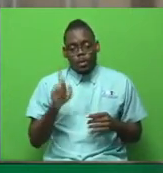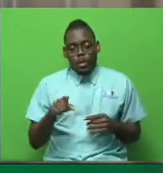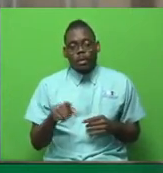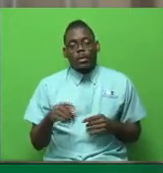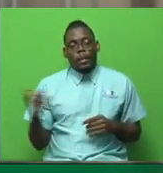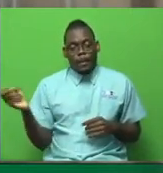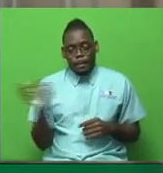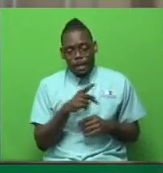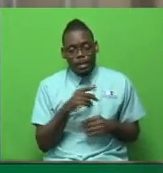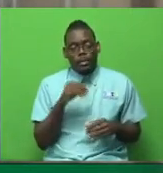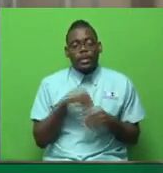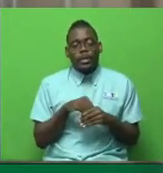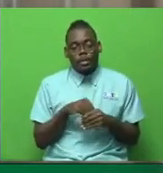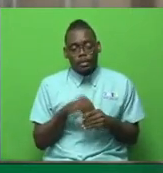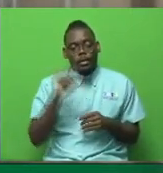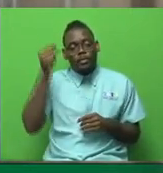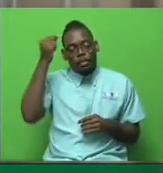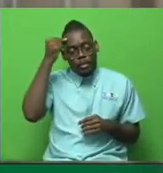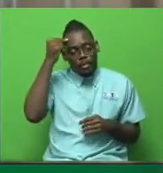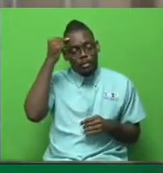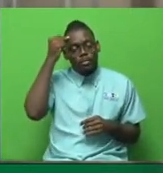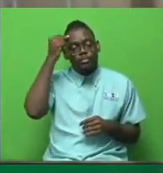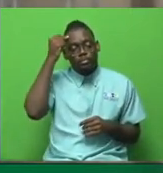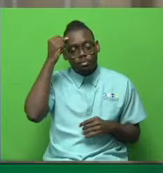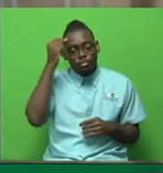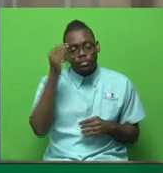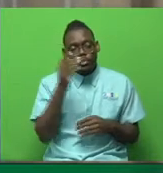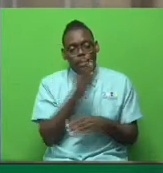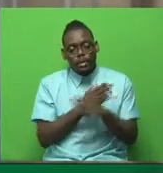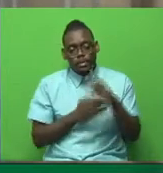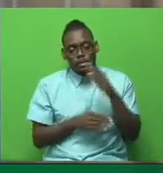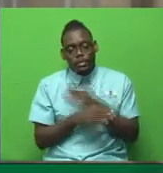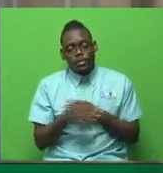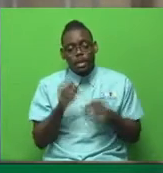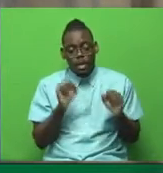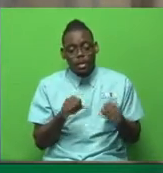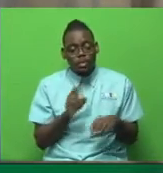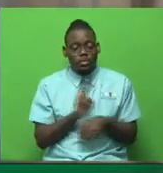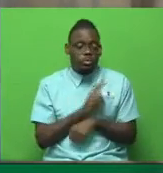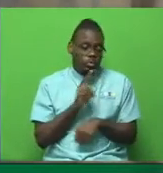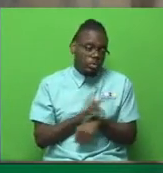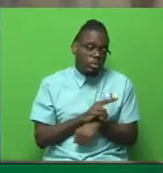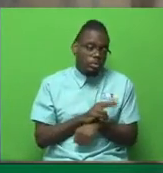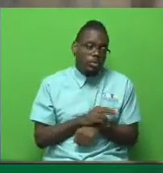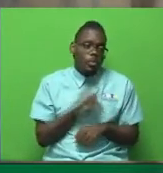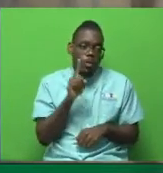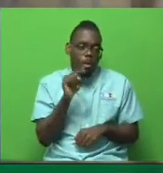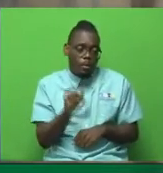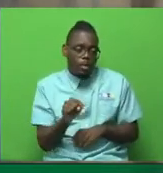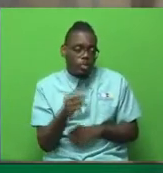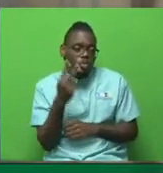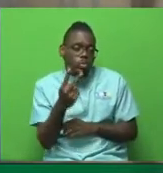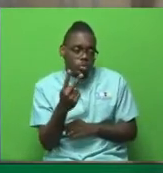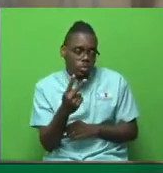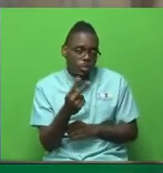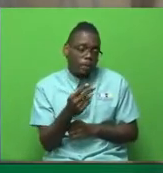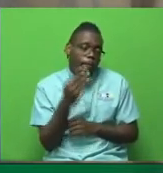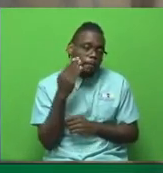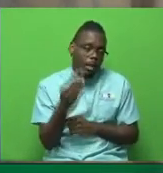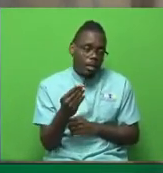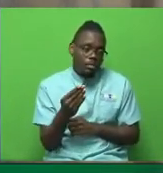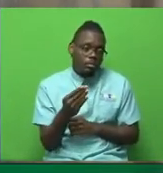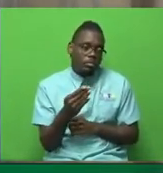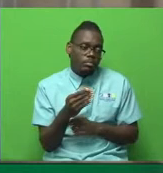hands to spend with enough money they could have taken 1.2 billion dollars out of that 5.2 in myth